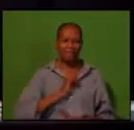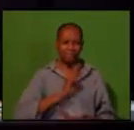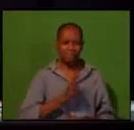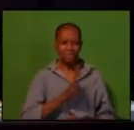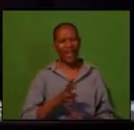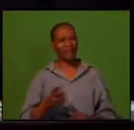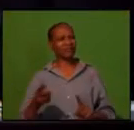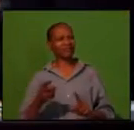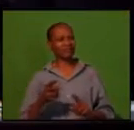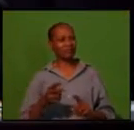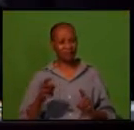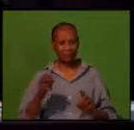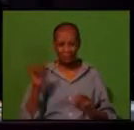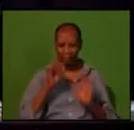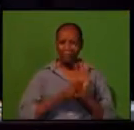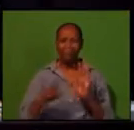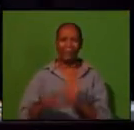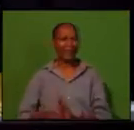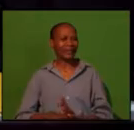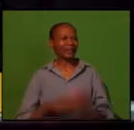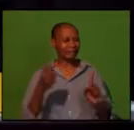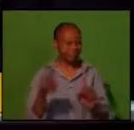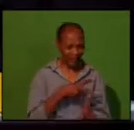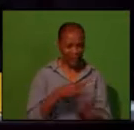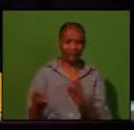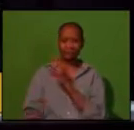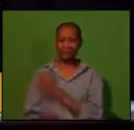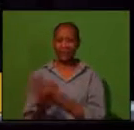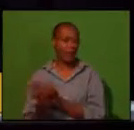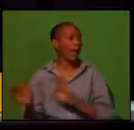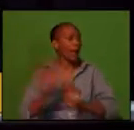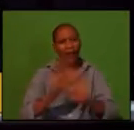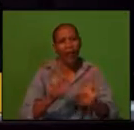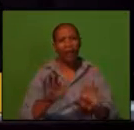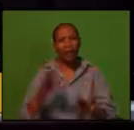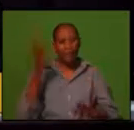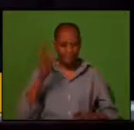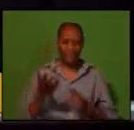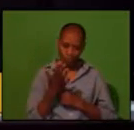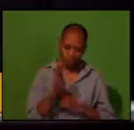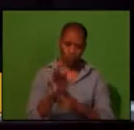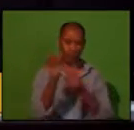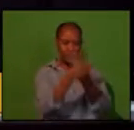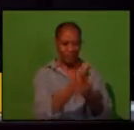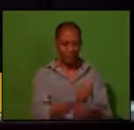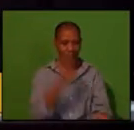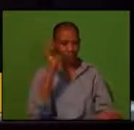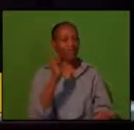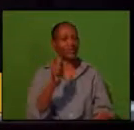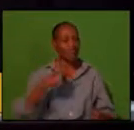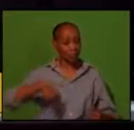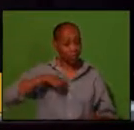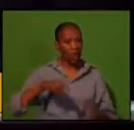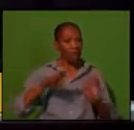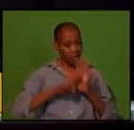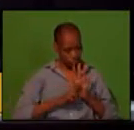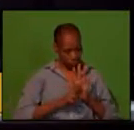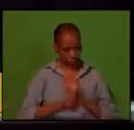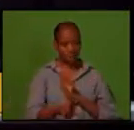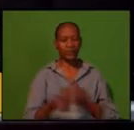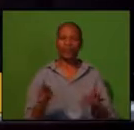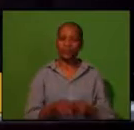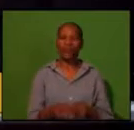are accepted norms, but should rather reinforce the founding values of democracy of which we are custodians.